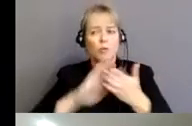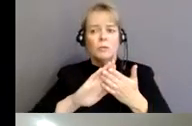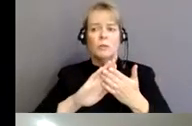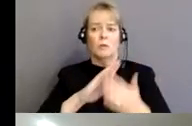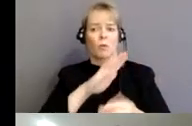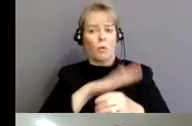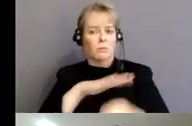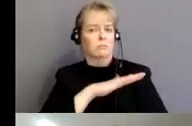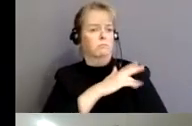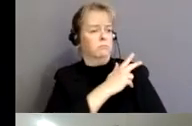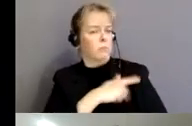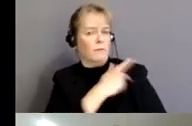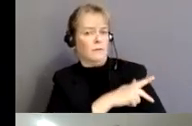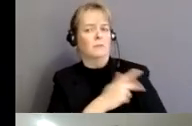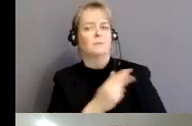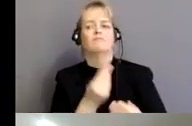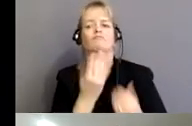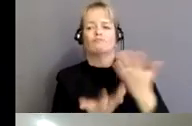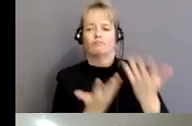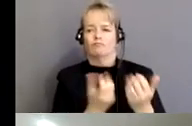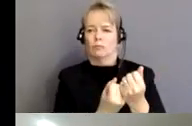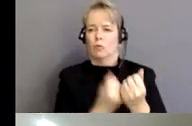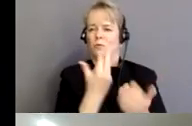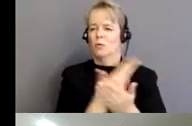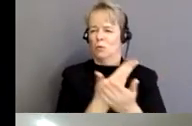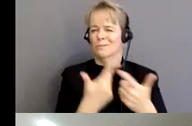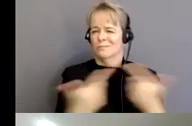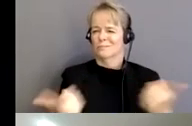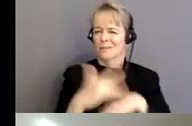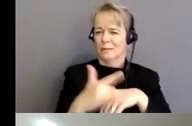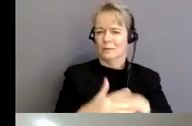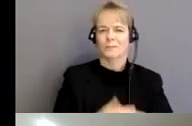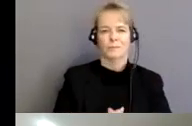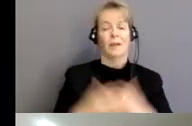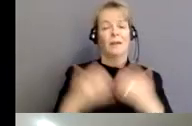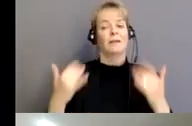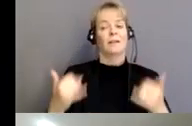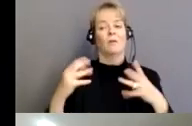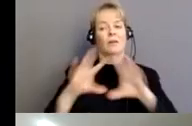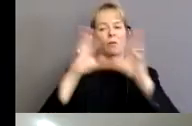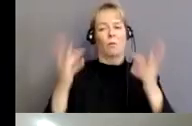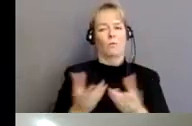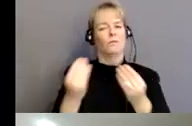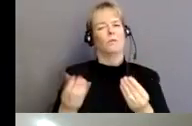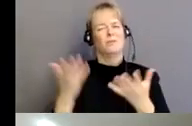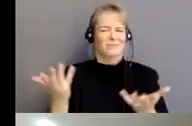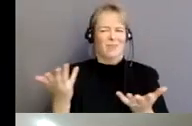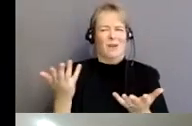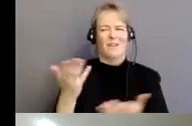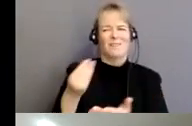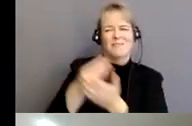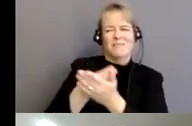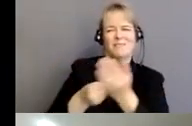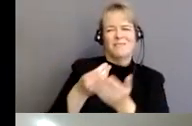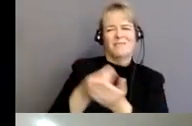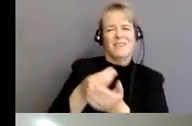So I'm just going to begin the presentation by just giving a short overview of financial abuse, and then I'm going to turn it over to my colleagues at the Ontario Securities